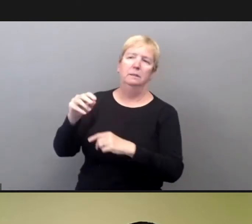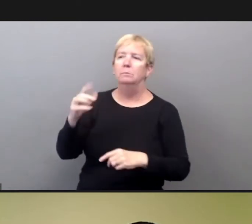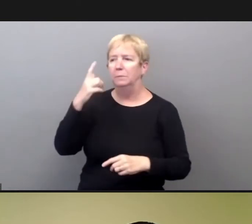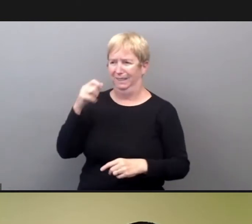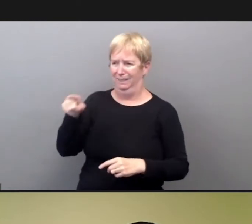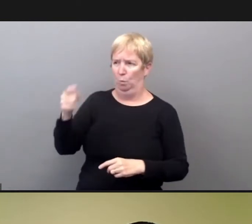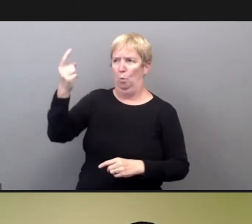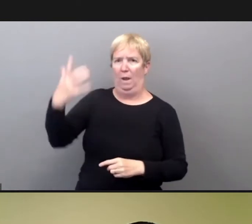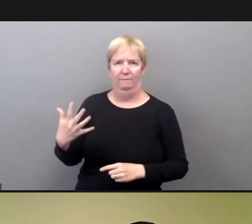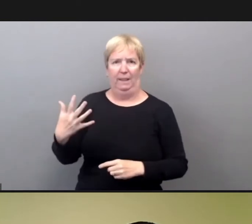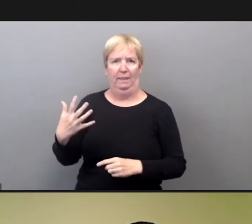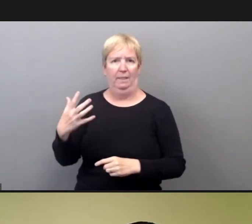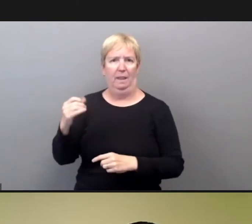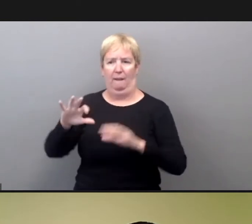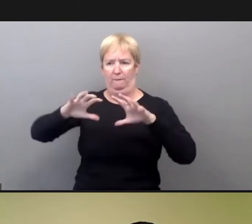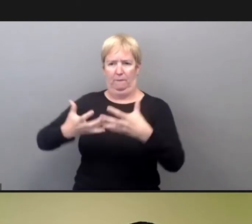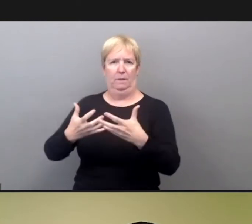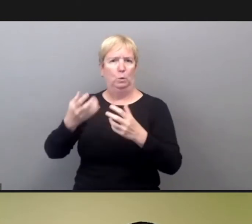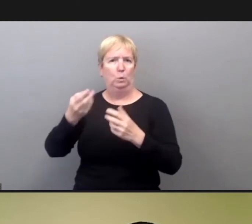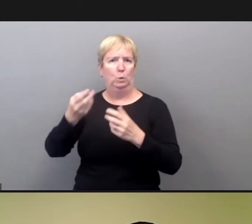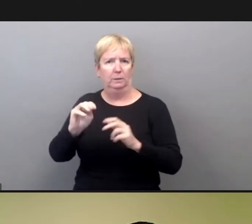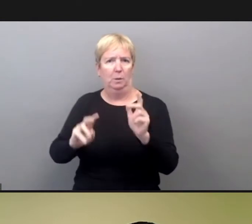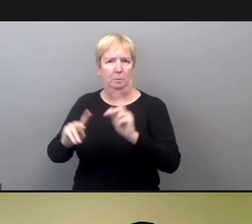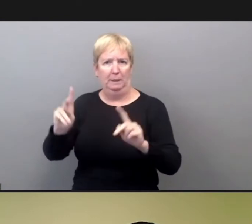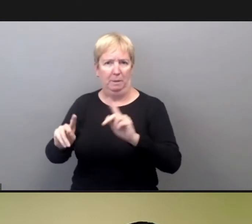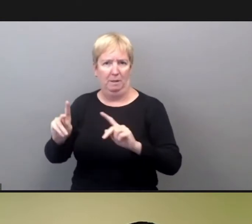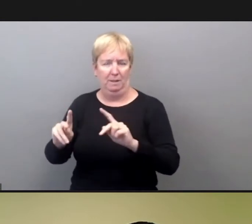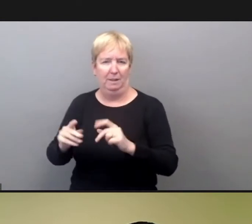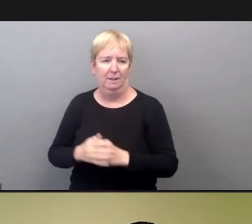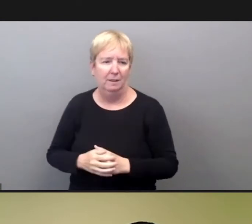population versus at least the vaccinated